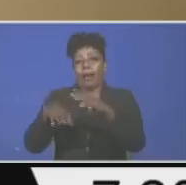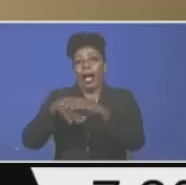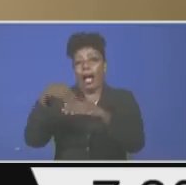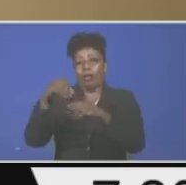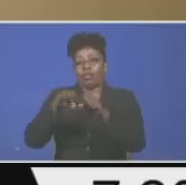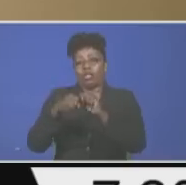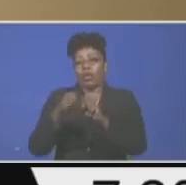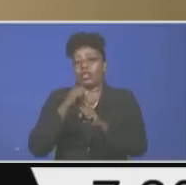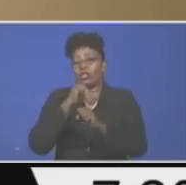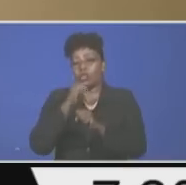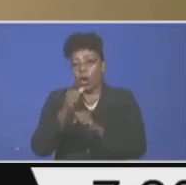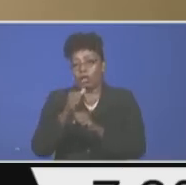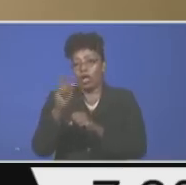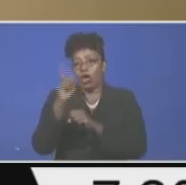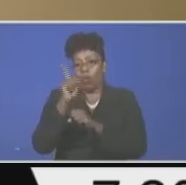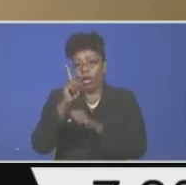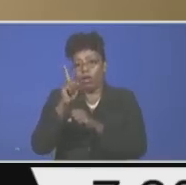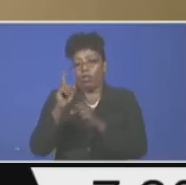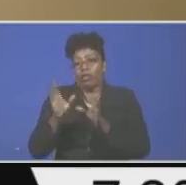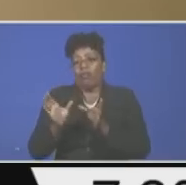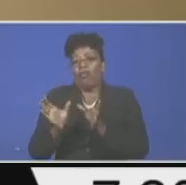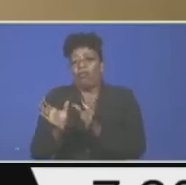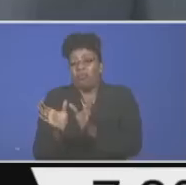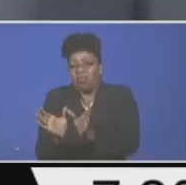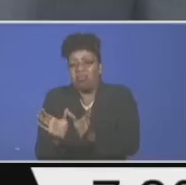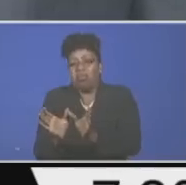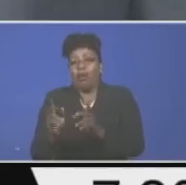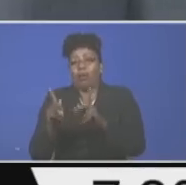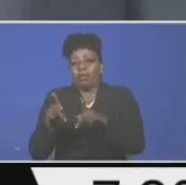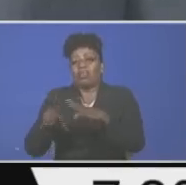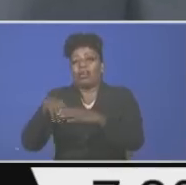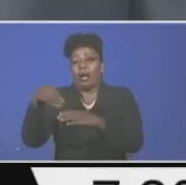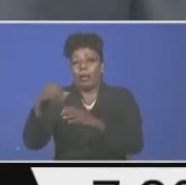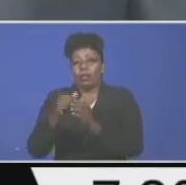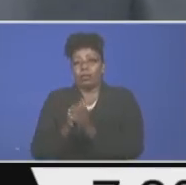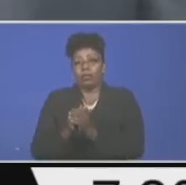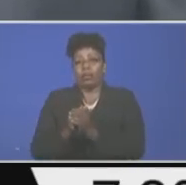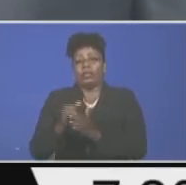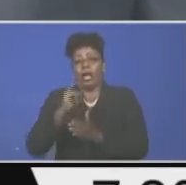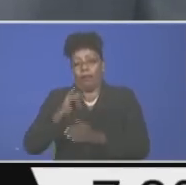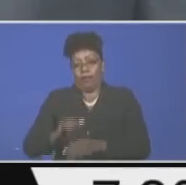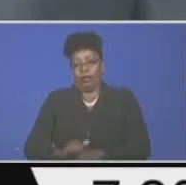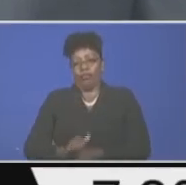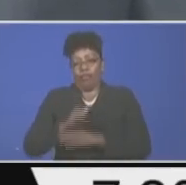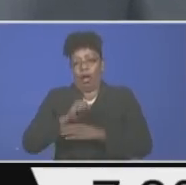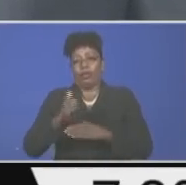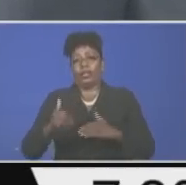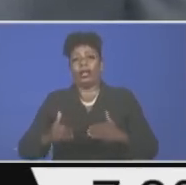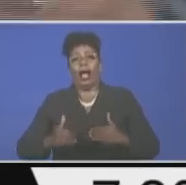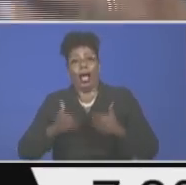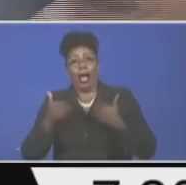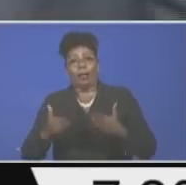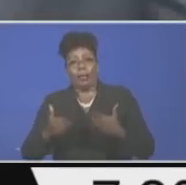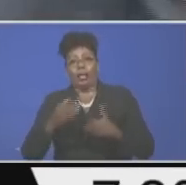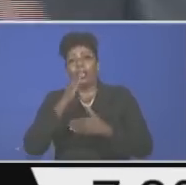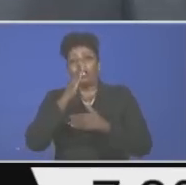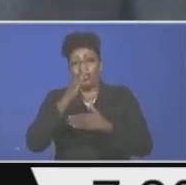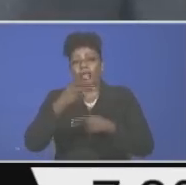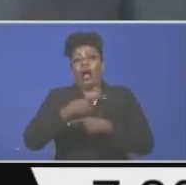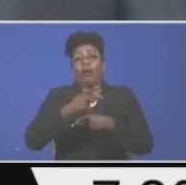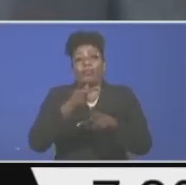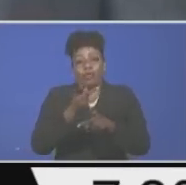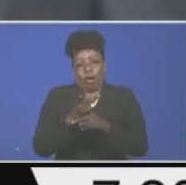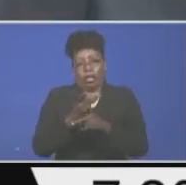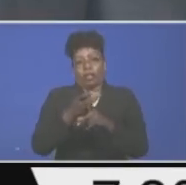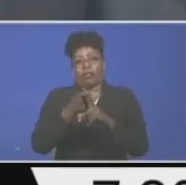it's not so much where we even have to force persons out to assist. And, you know, it makes me real proud and happy being a product of the